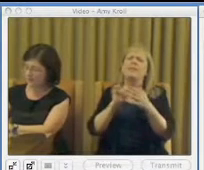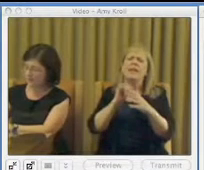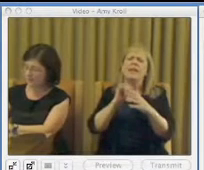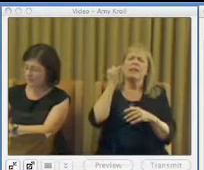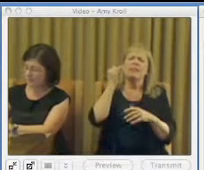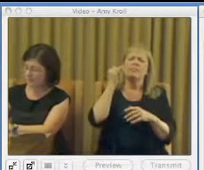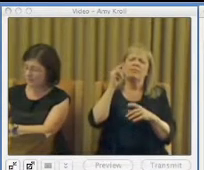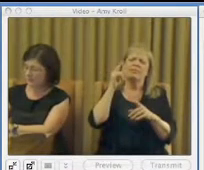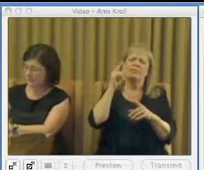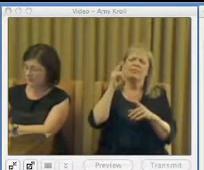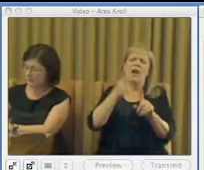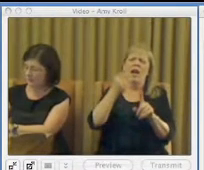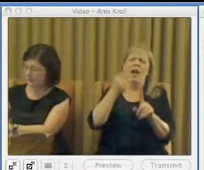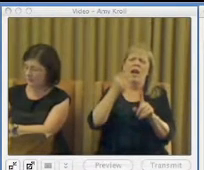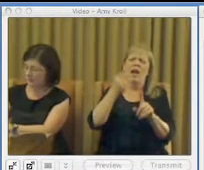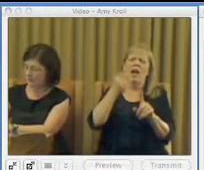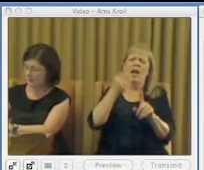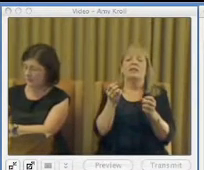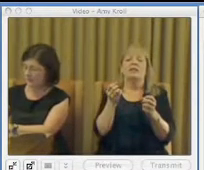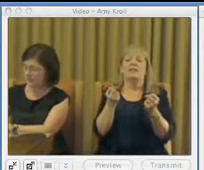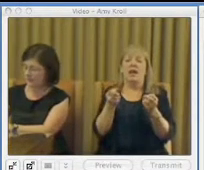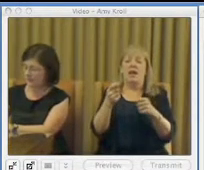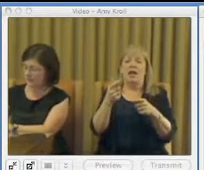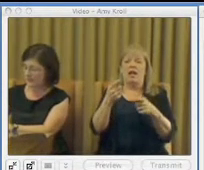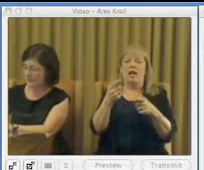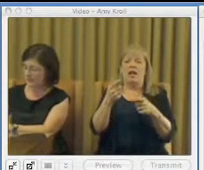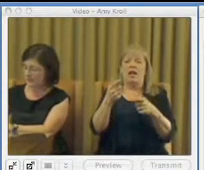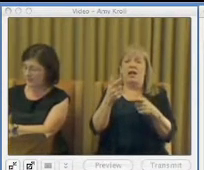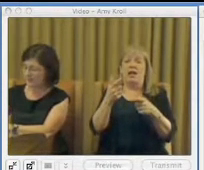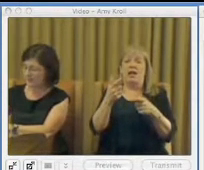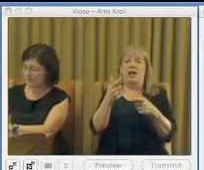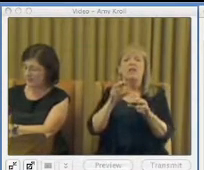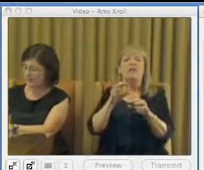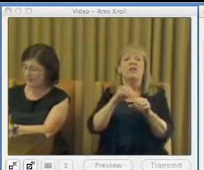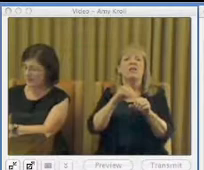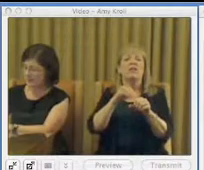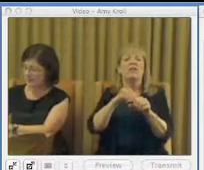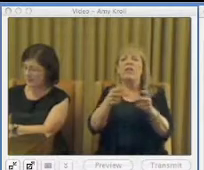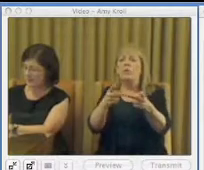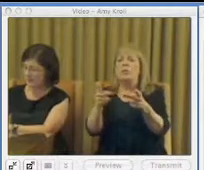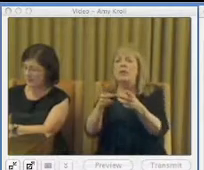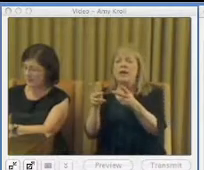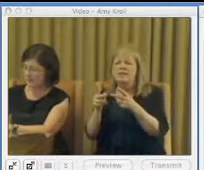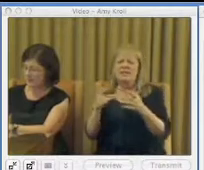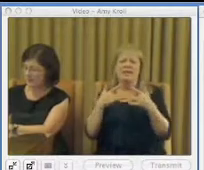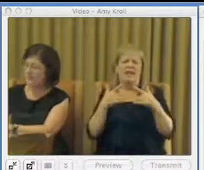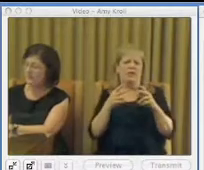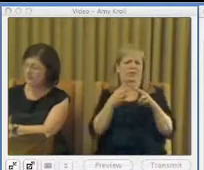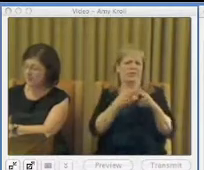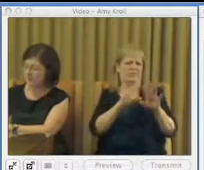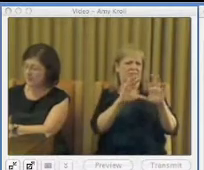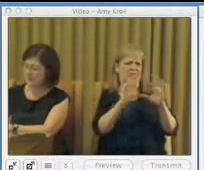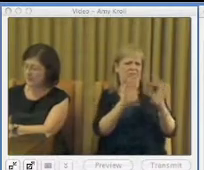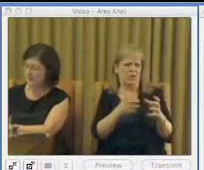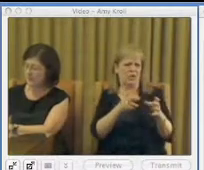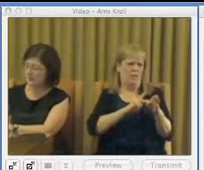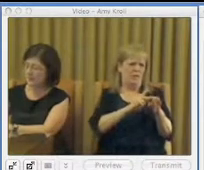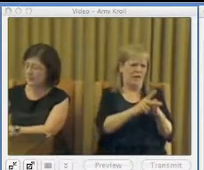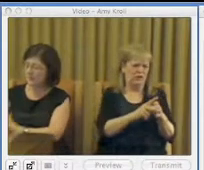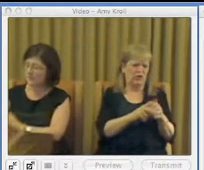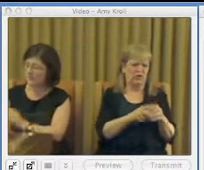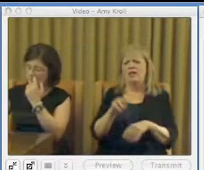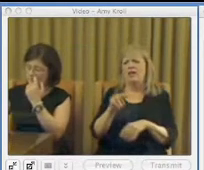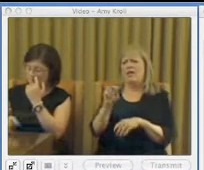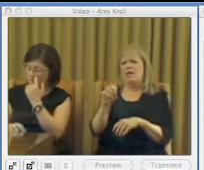the idea that sign language interpreting in other places appears to be grouped by, in the articles, professional and non-professional